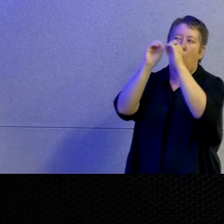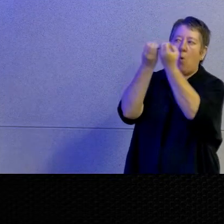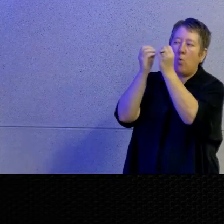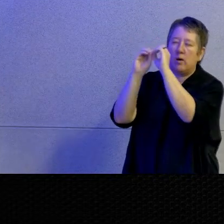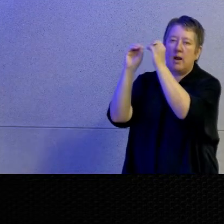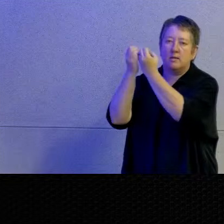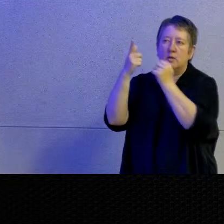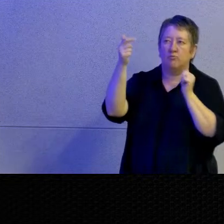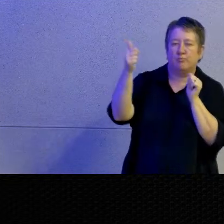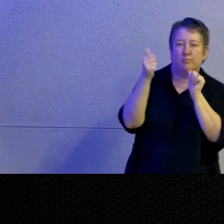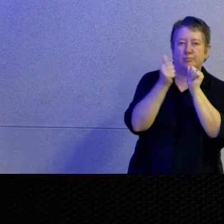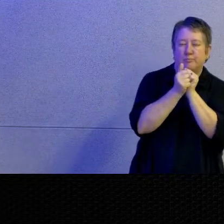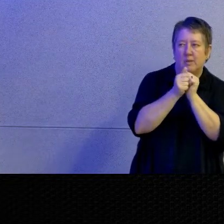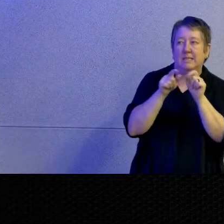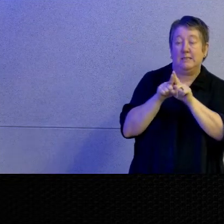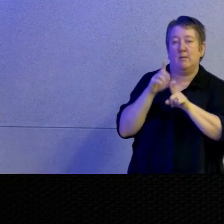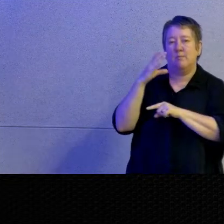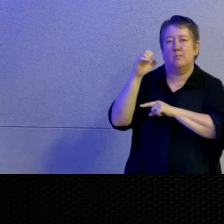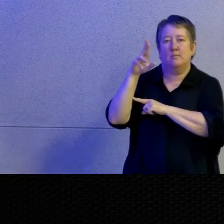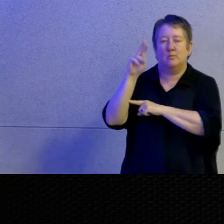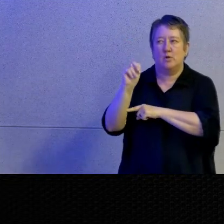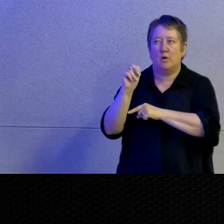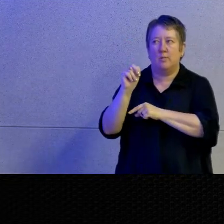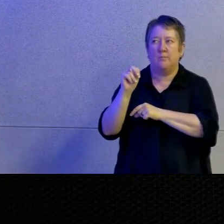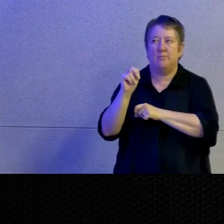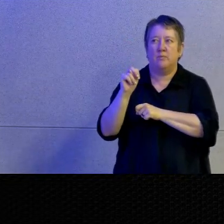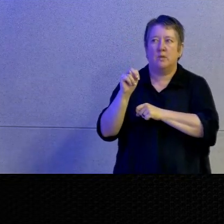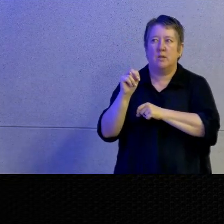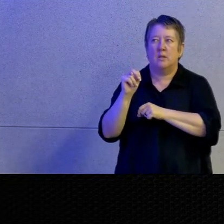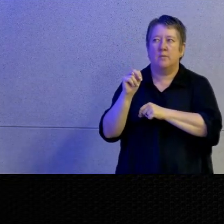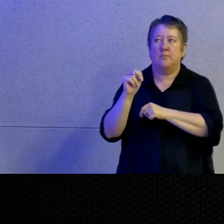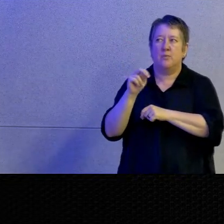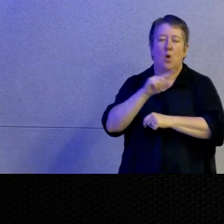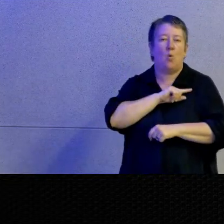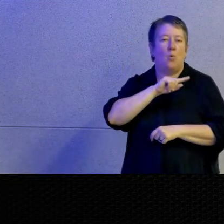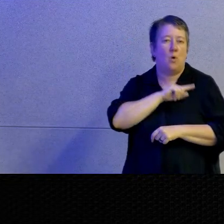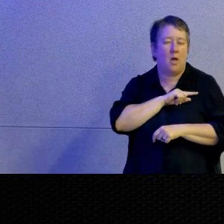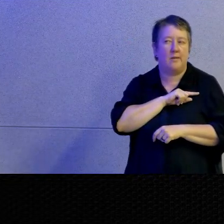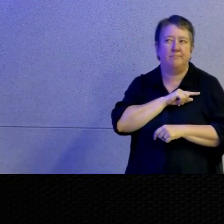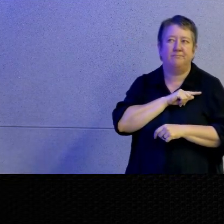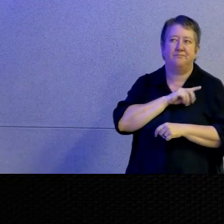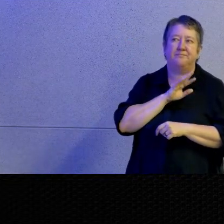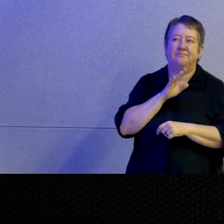organizations like CERN, because there is rigor. There is